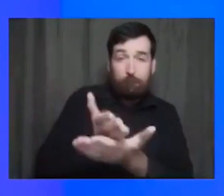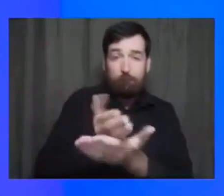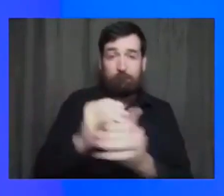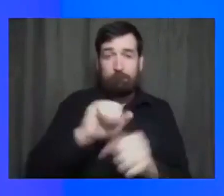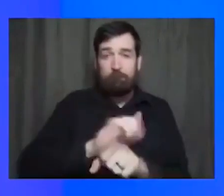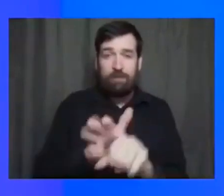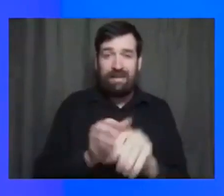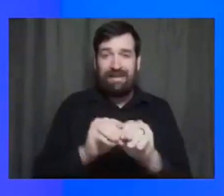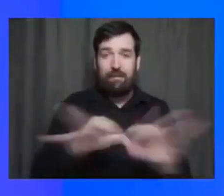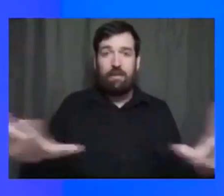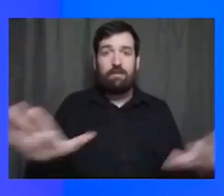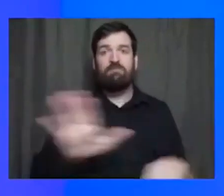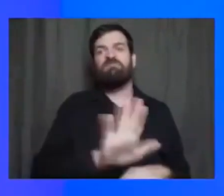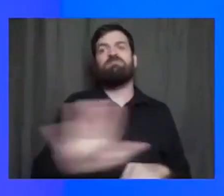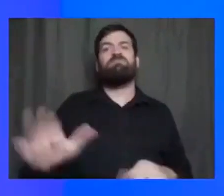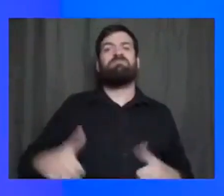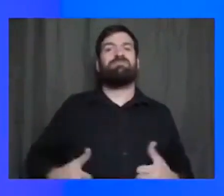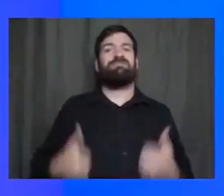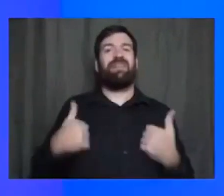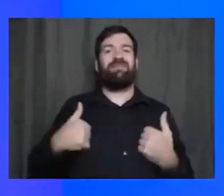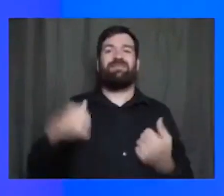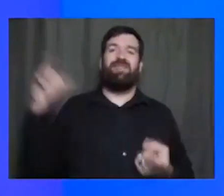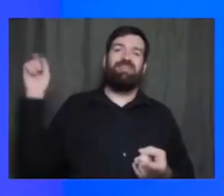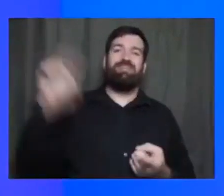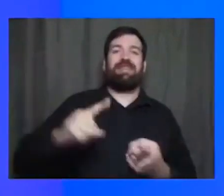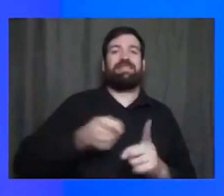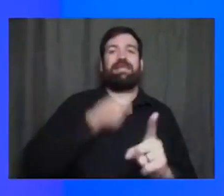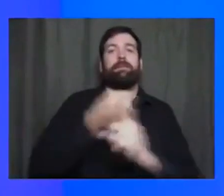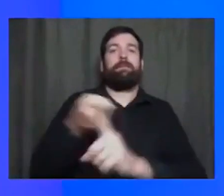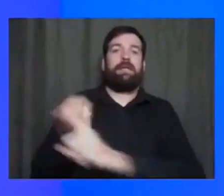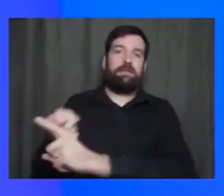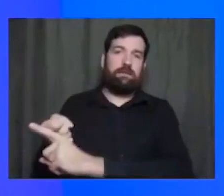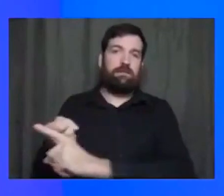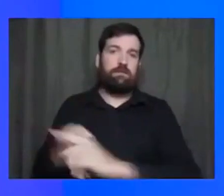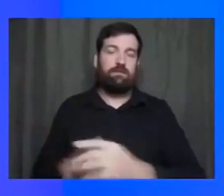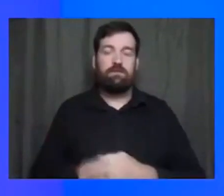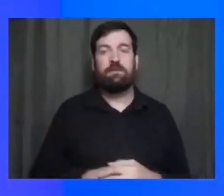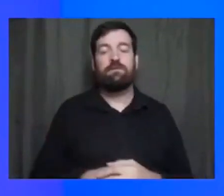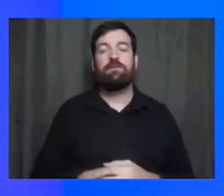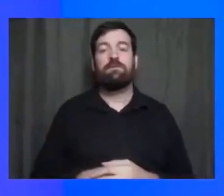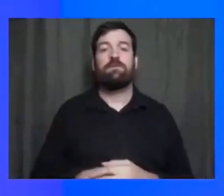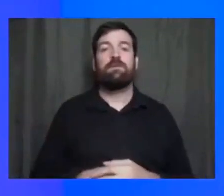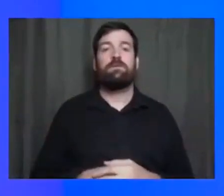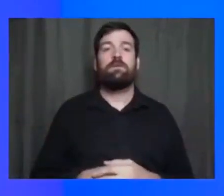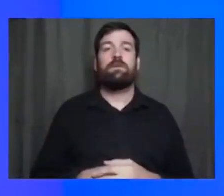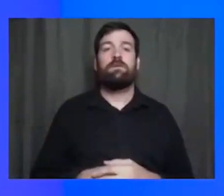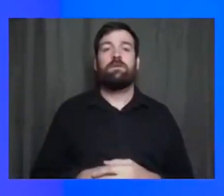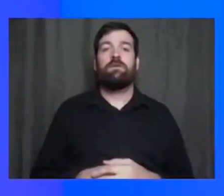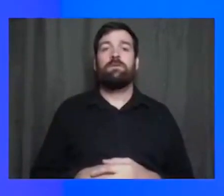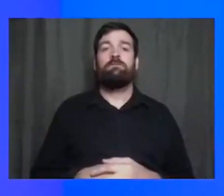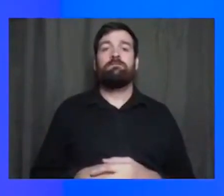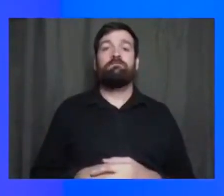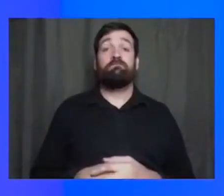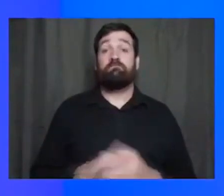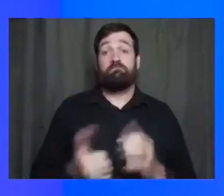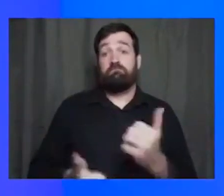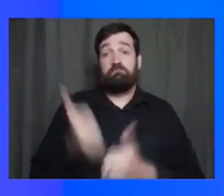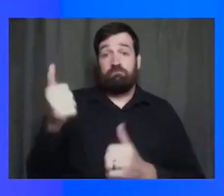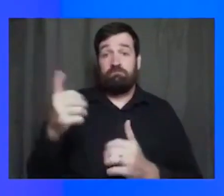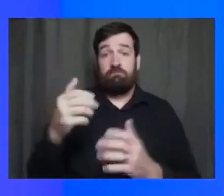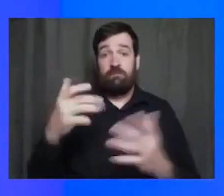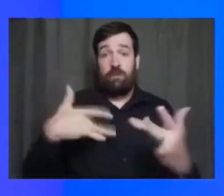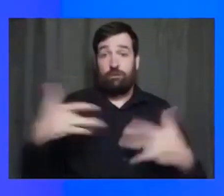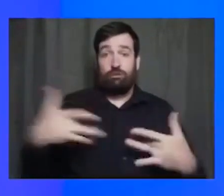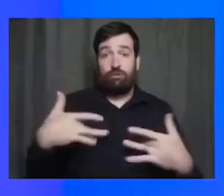lives are going to be less impacted the more and more we go. So I think that my main concern is unvaccinated folks